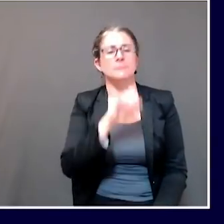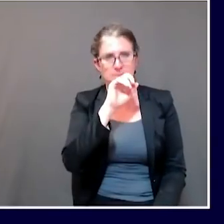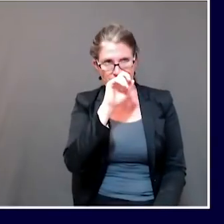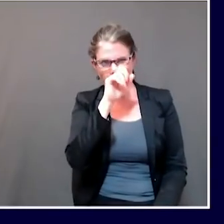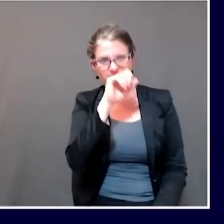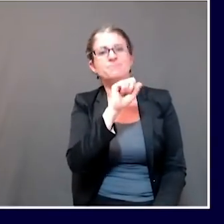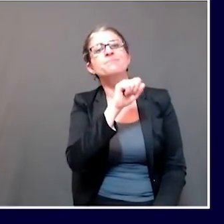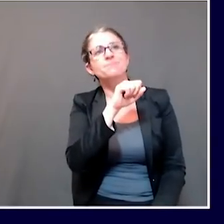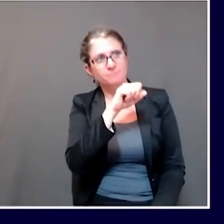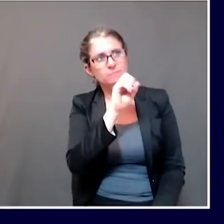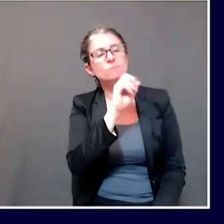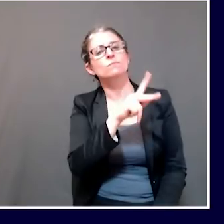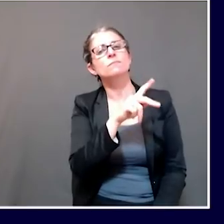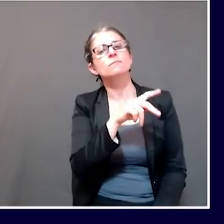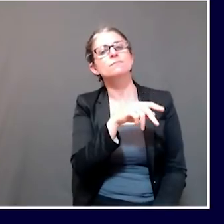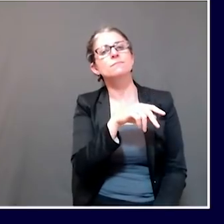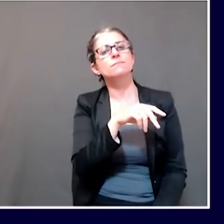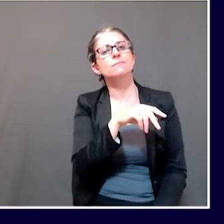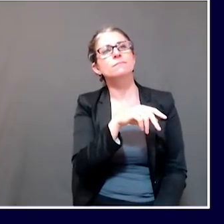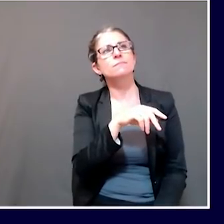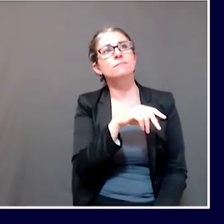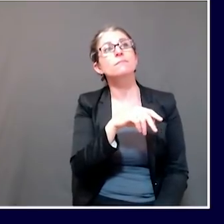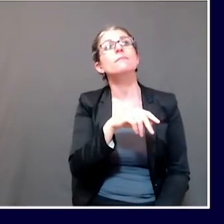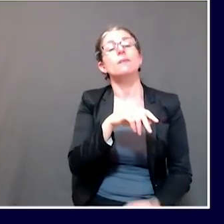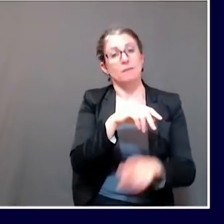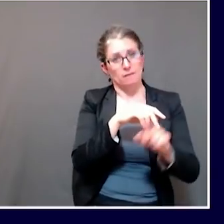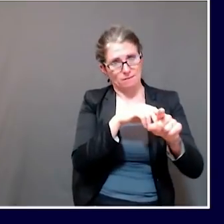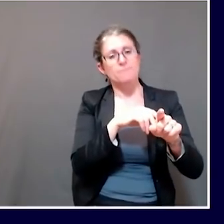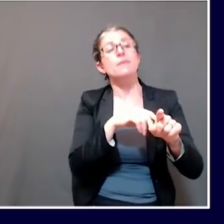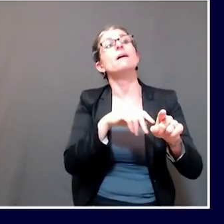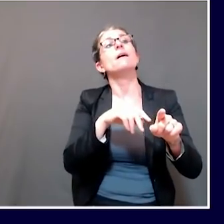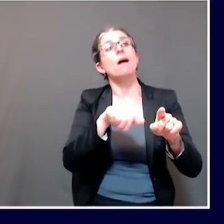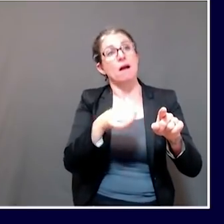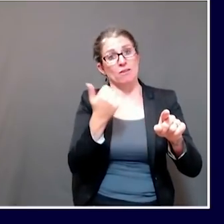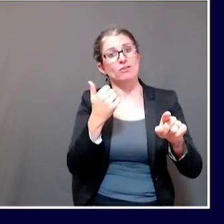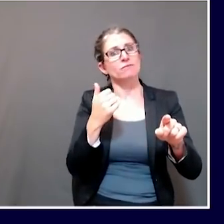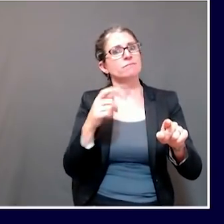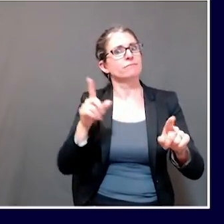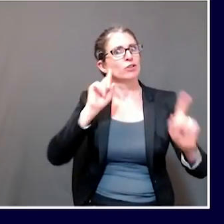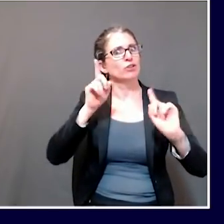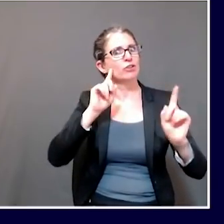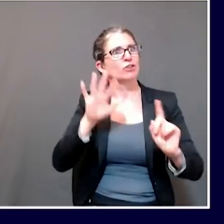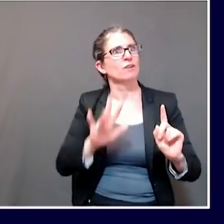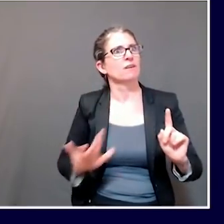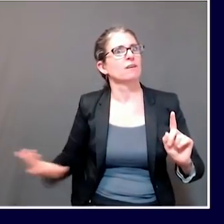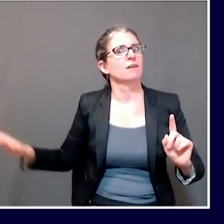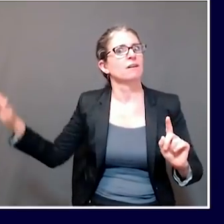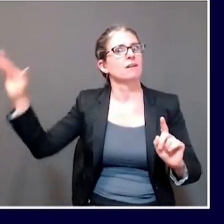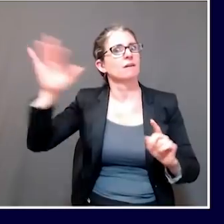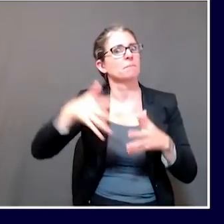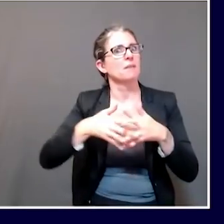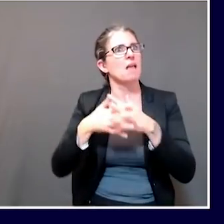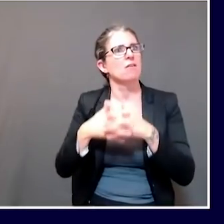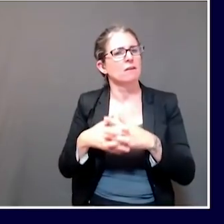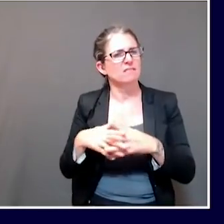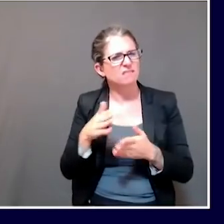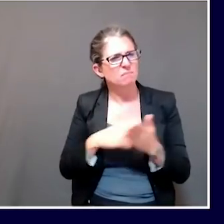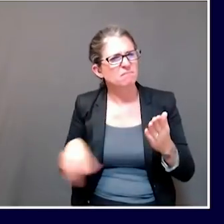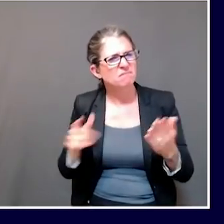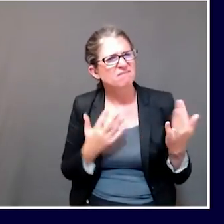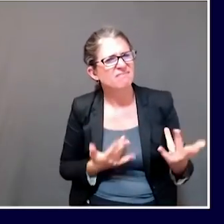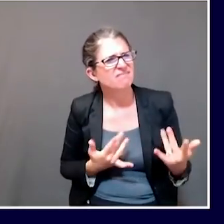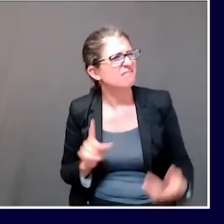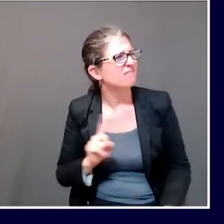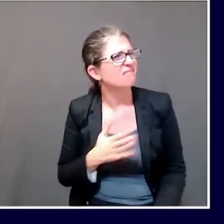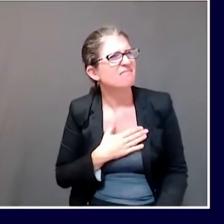note, although nationally we've all heard the stories about turnaround time stretching into